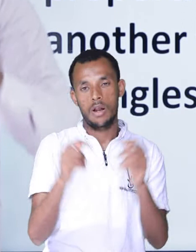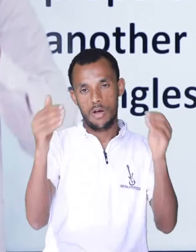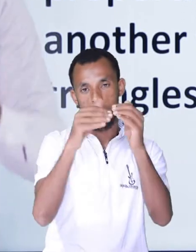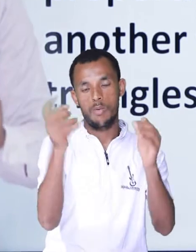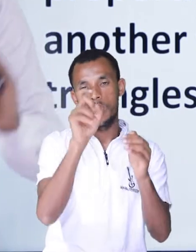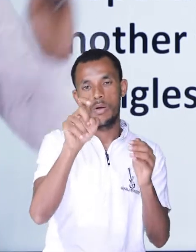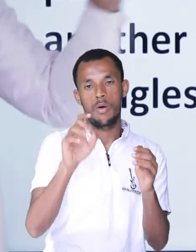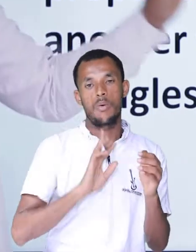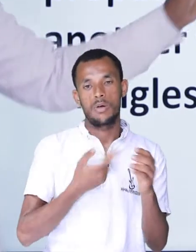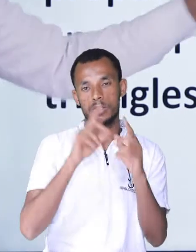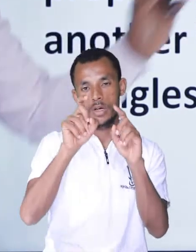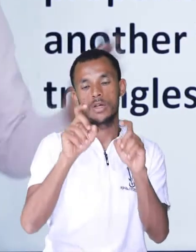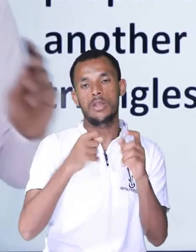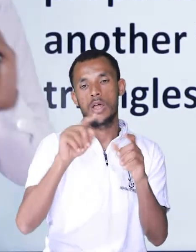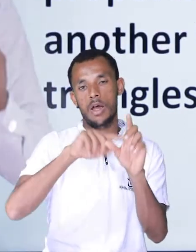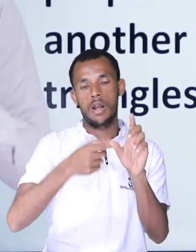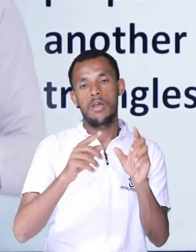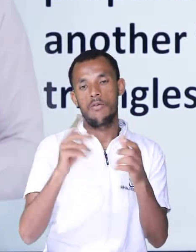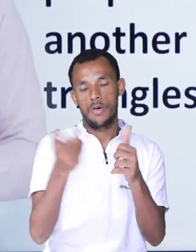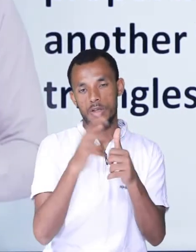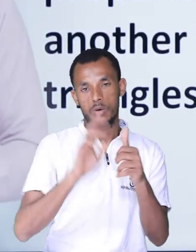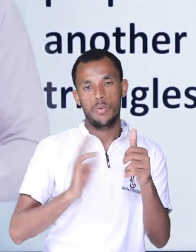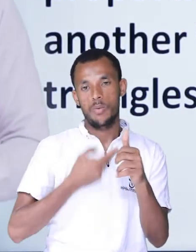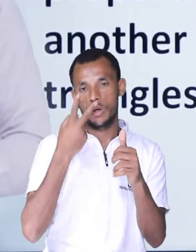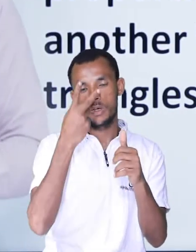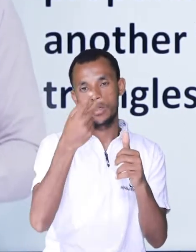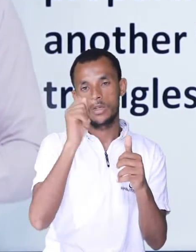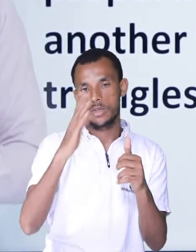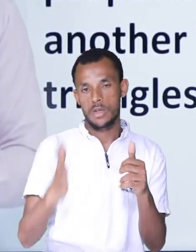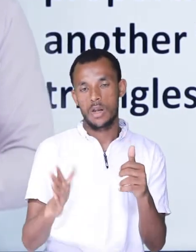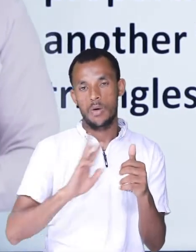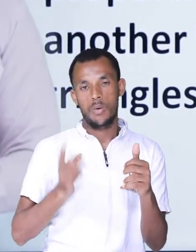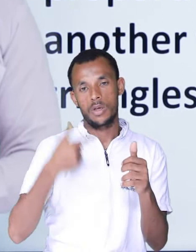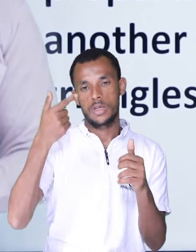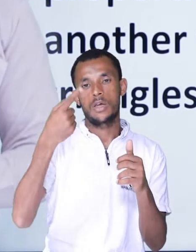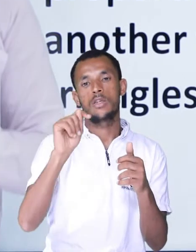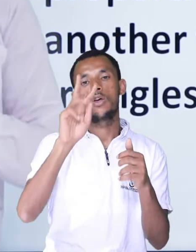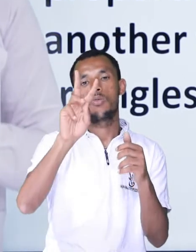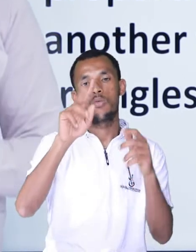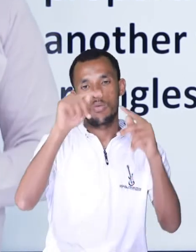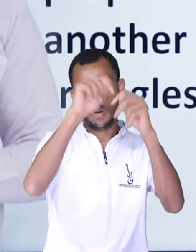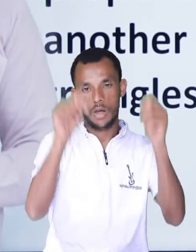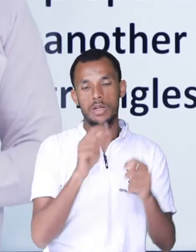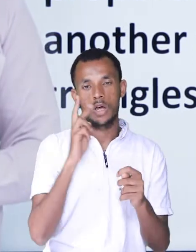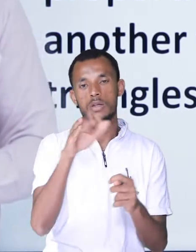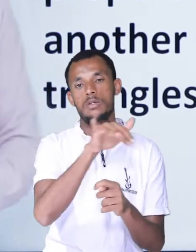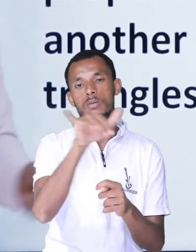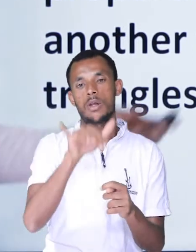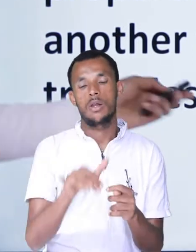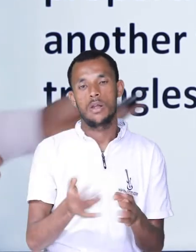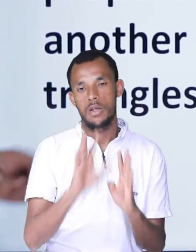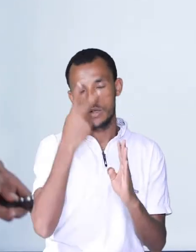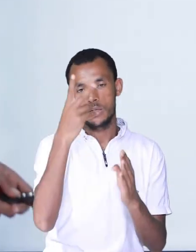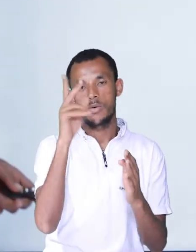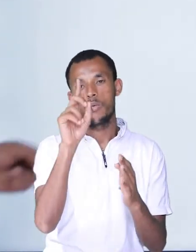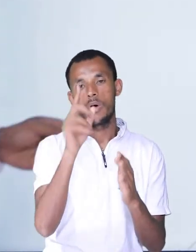angle, simply by checking the proportionality of their sides, we can say the two triangles are similar. Let's see